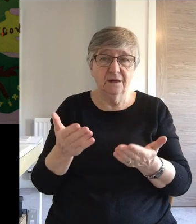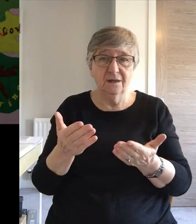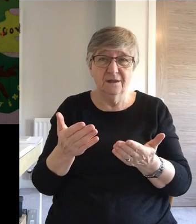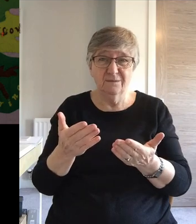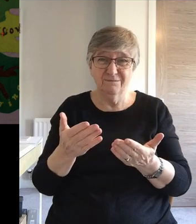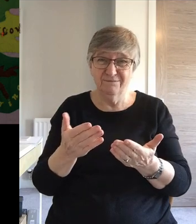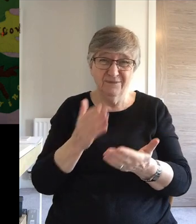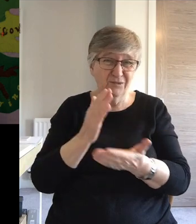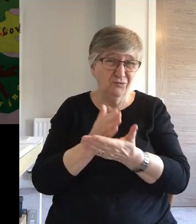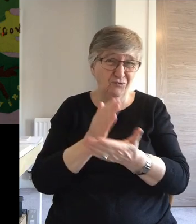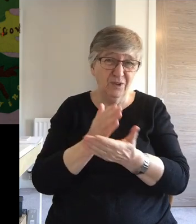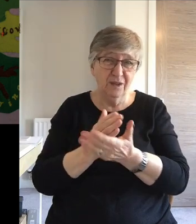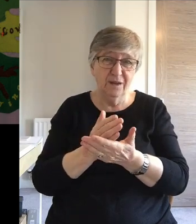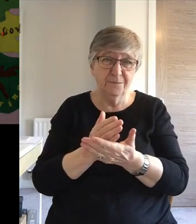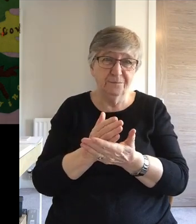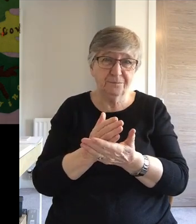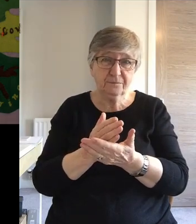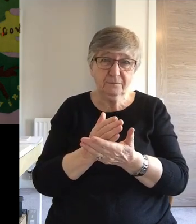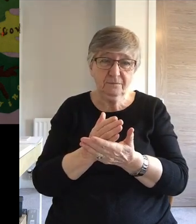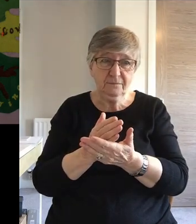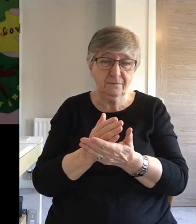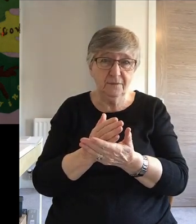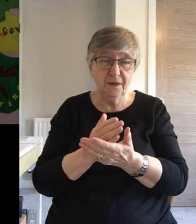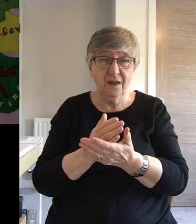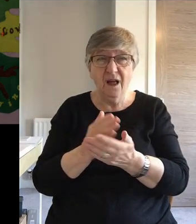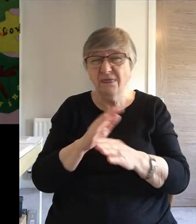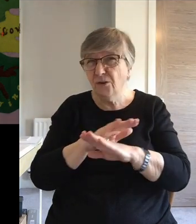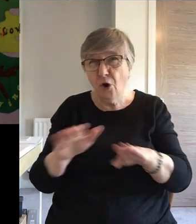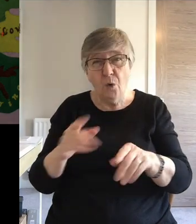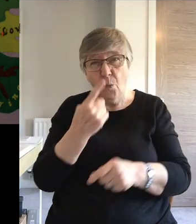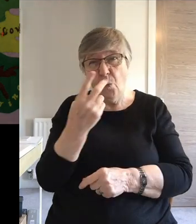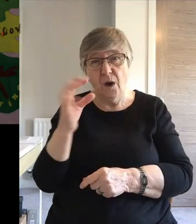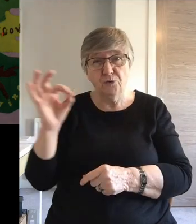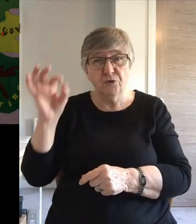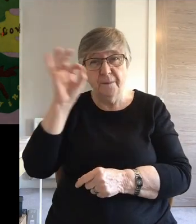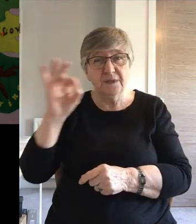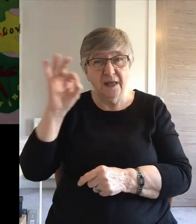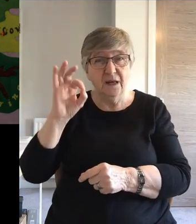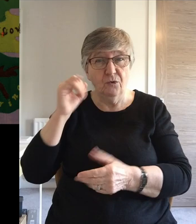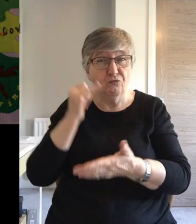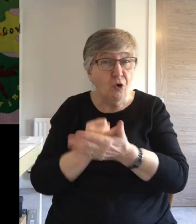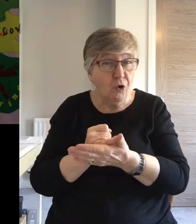And the thing is, they're not 100% wrong.